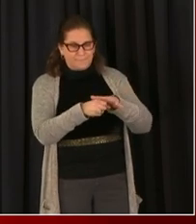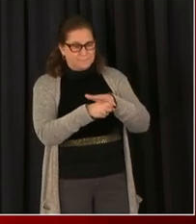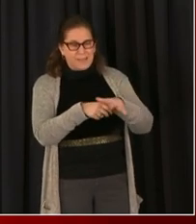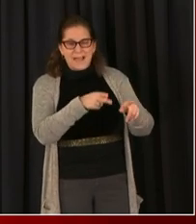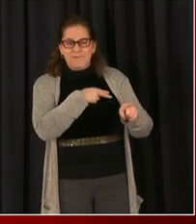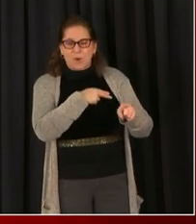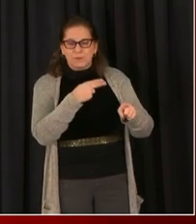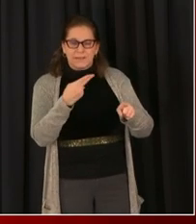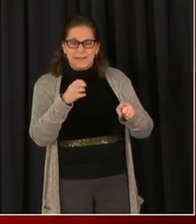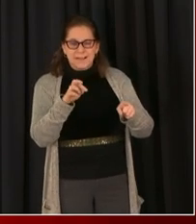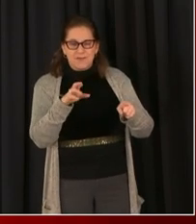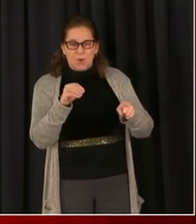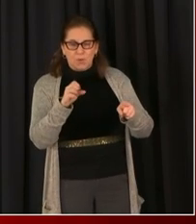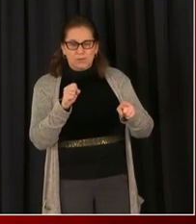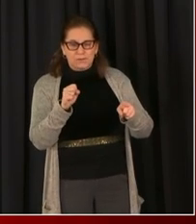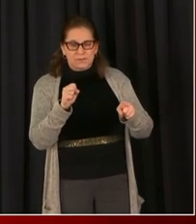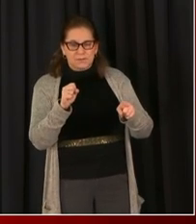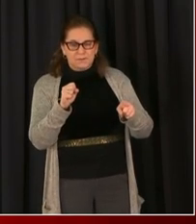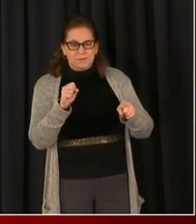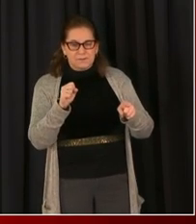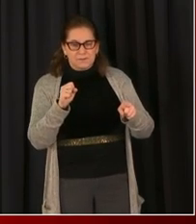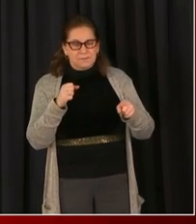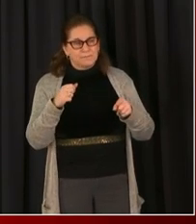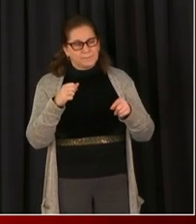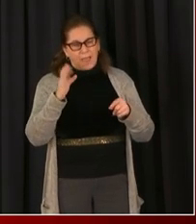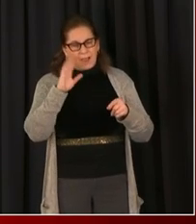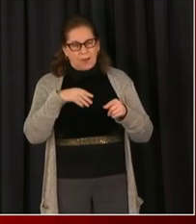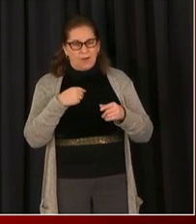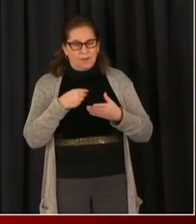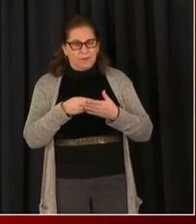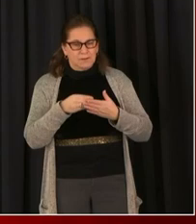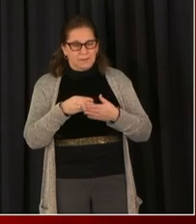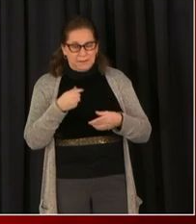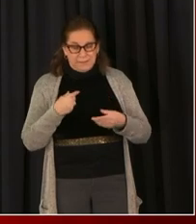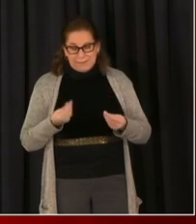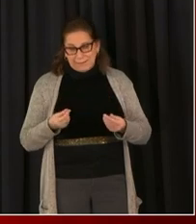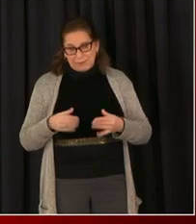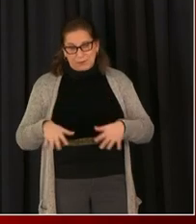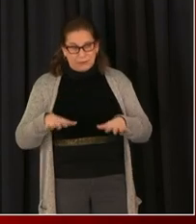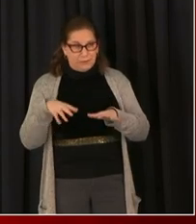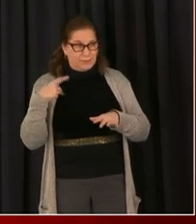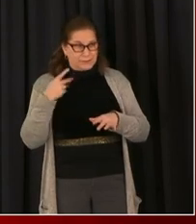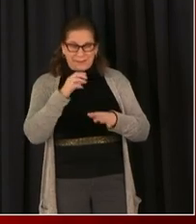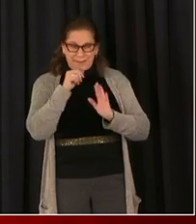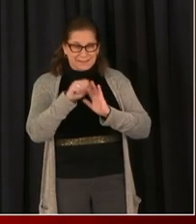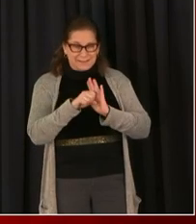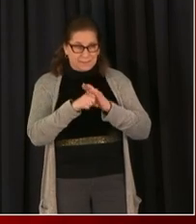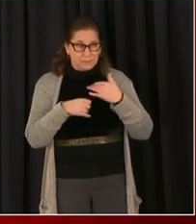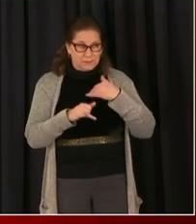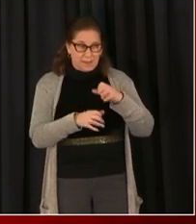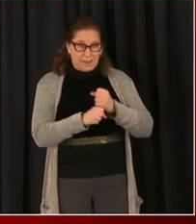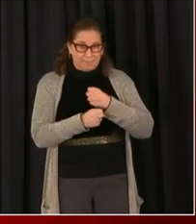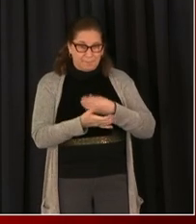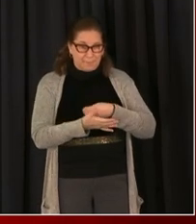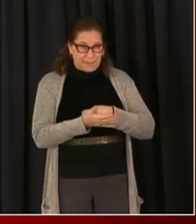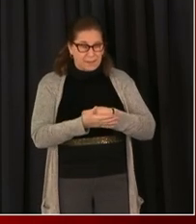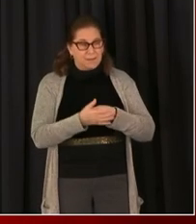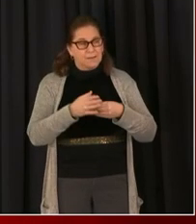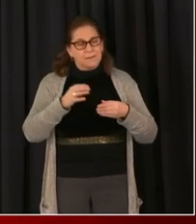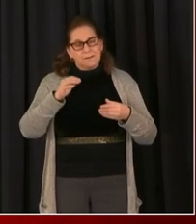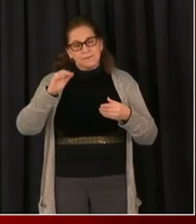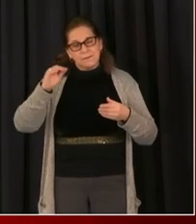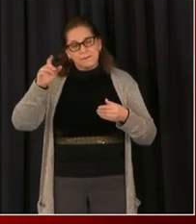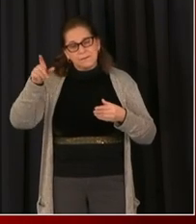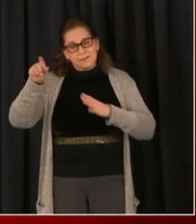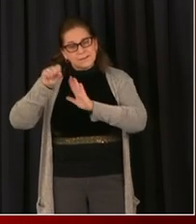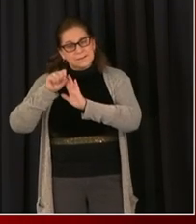funds moving forward for CARES Act funding, it also includes the make whole payment of